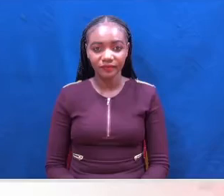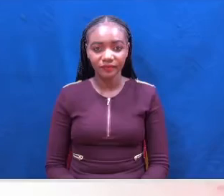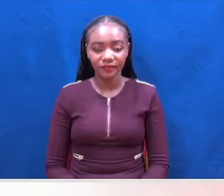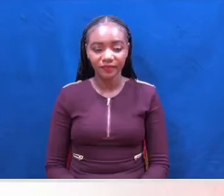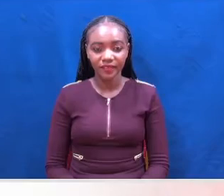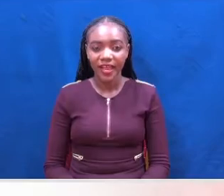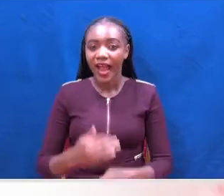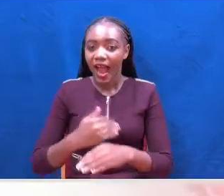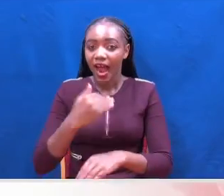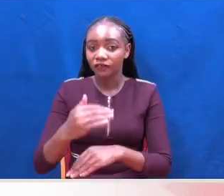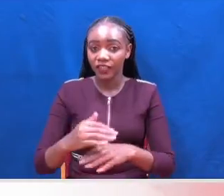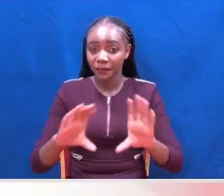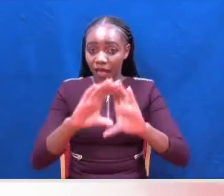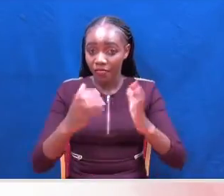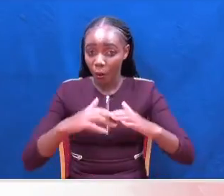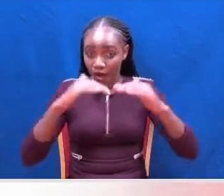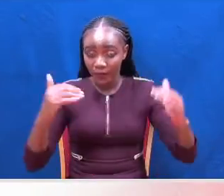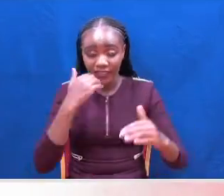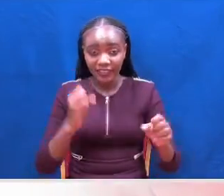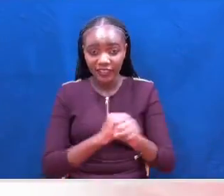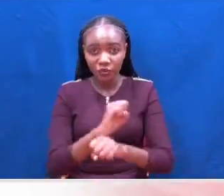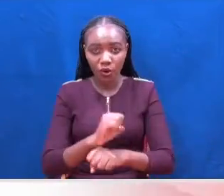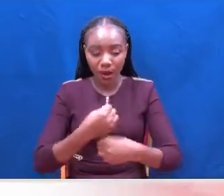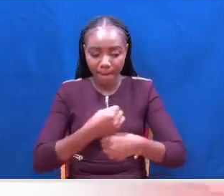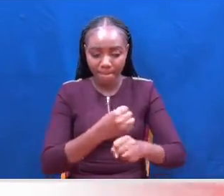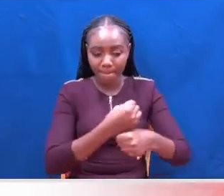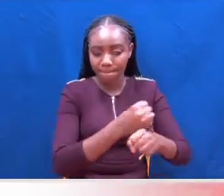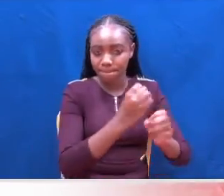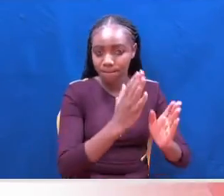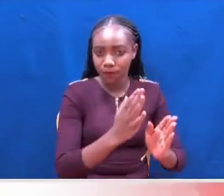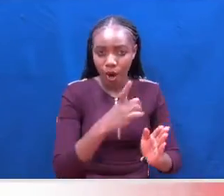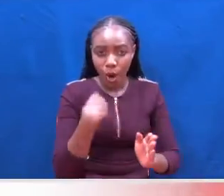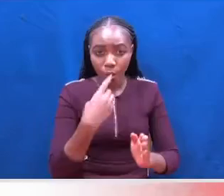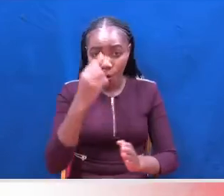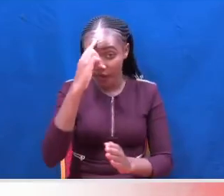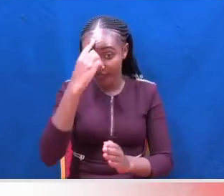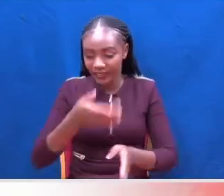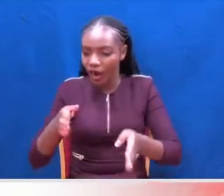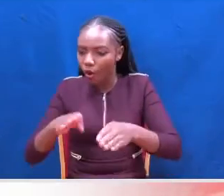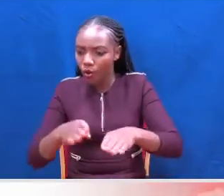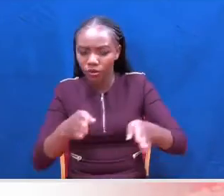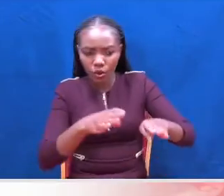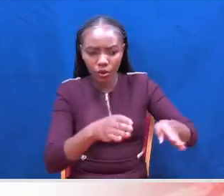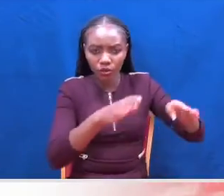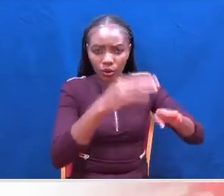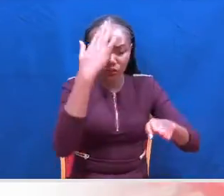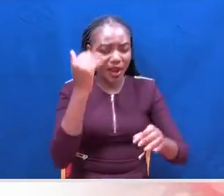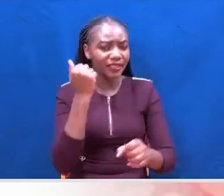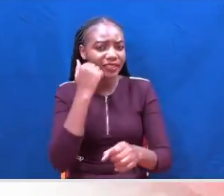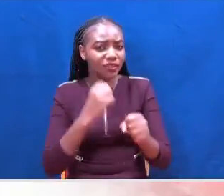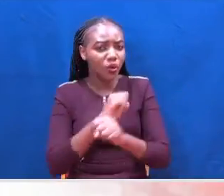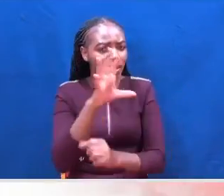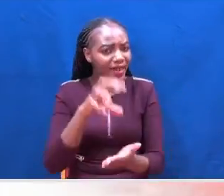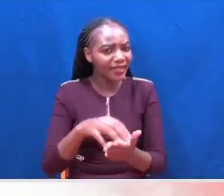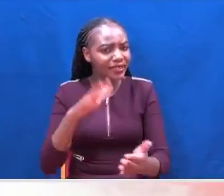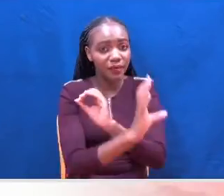After the world's largest COVID-19 vaccine manufacturer, India, got completely shut down by a surge in COVID-19